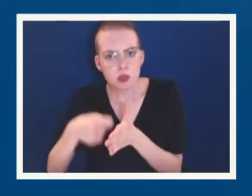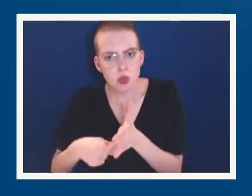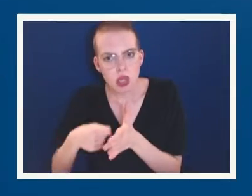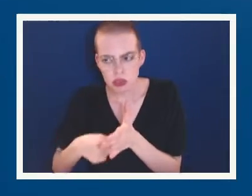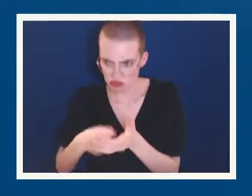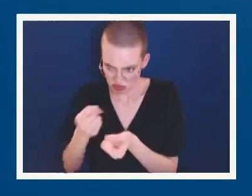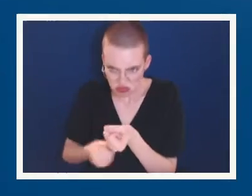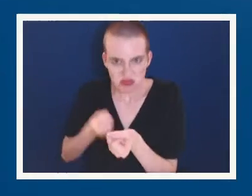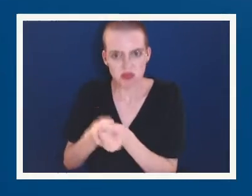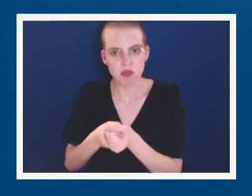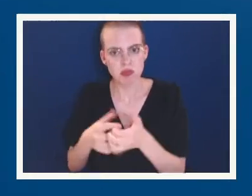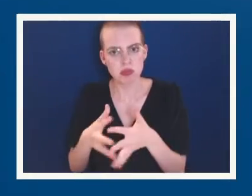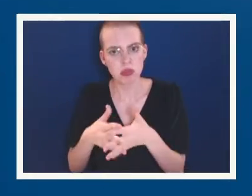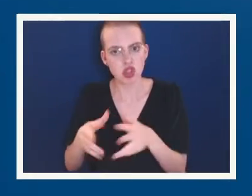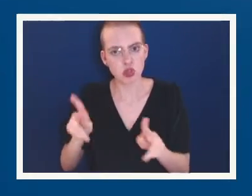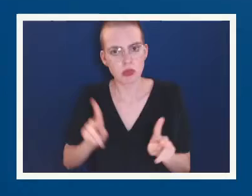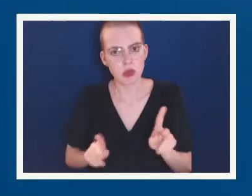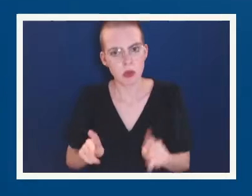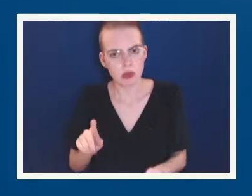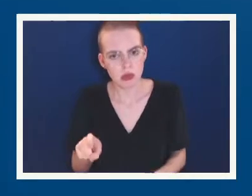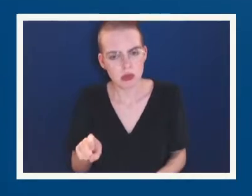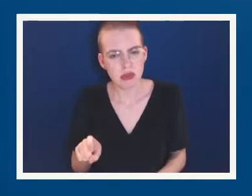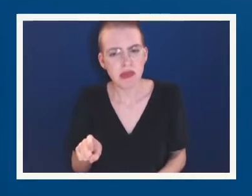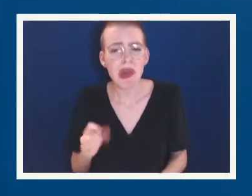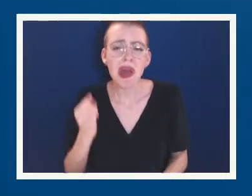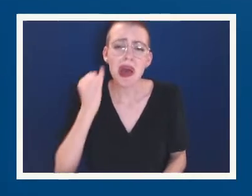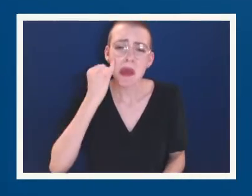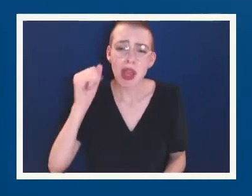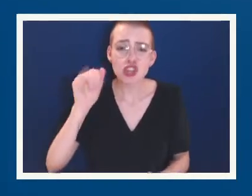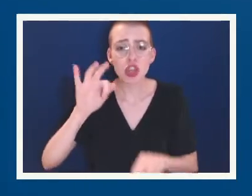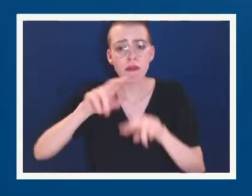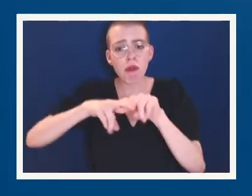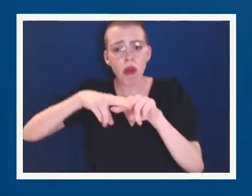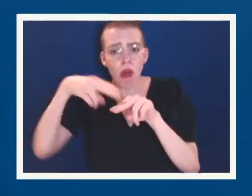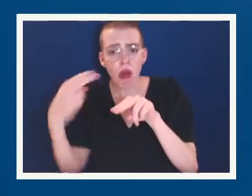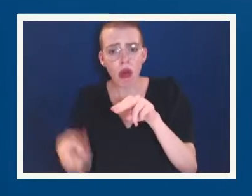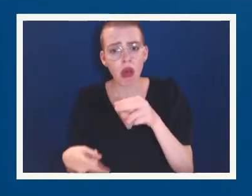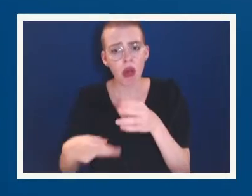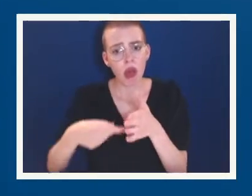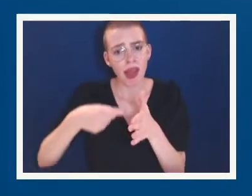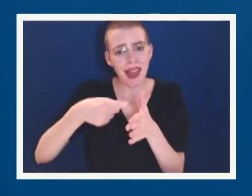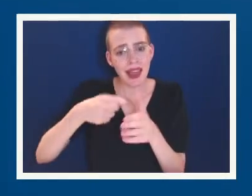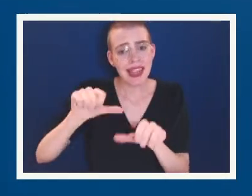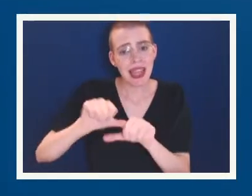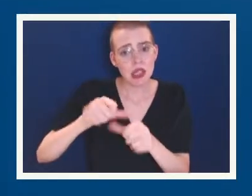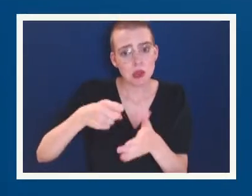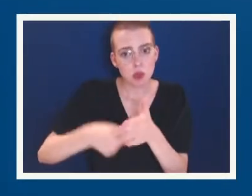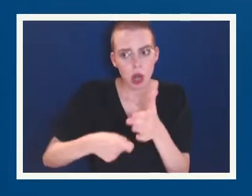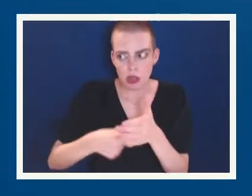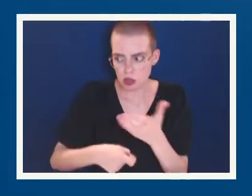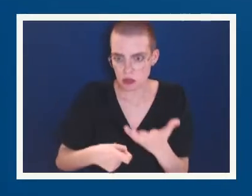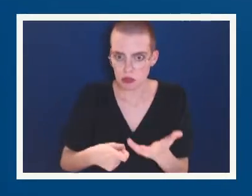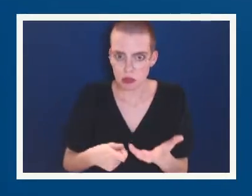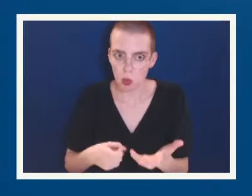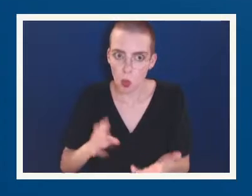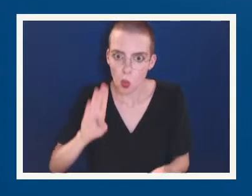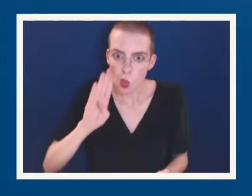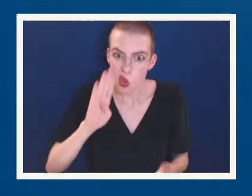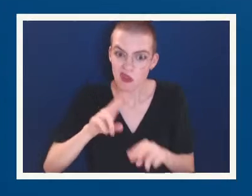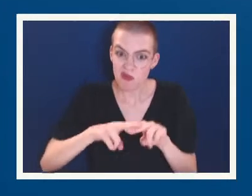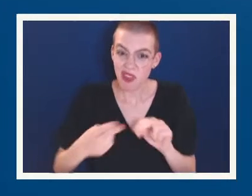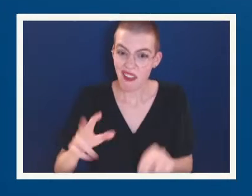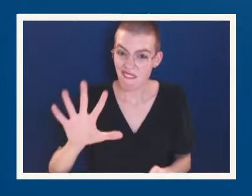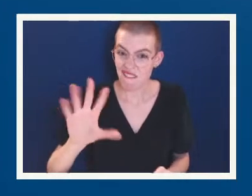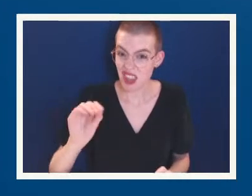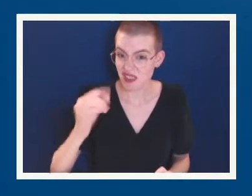did, the price of the pump nationally would be 50 cents lower than it is today per gallon. It gets worse. Do you know